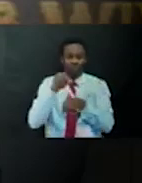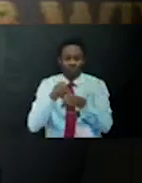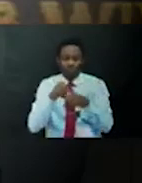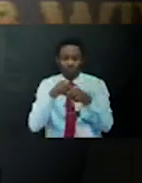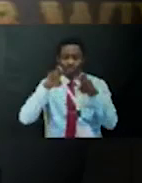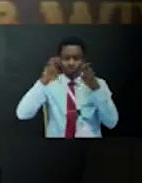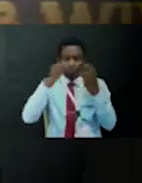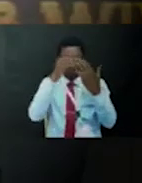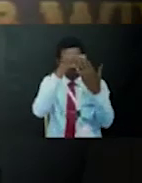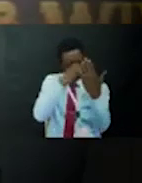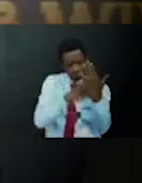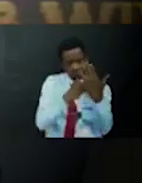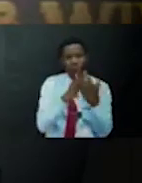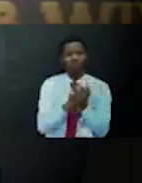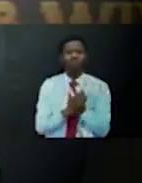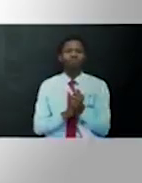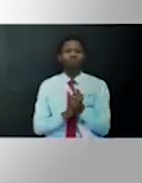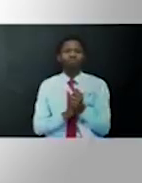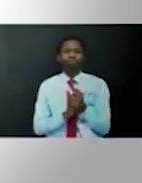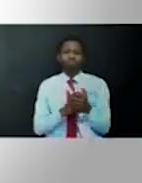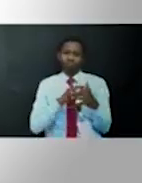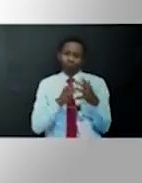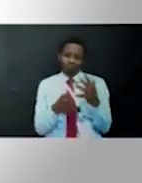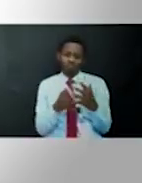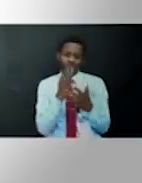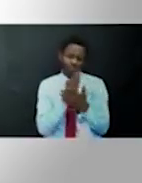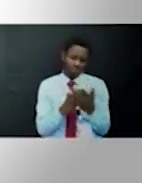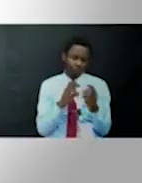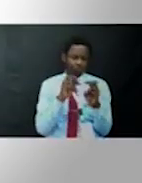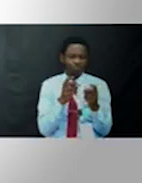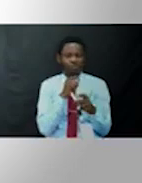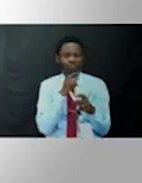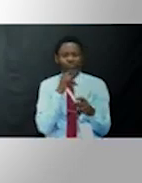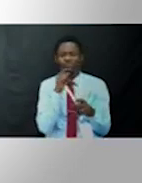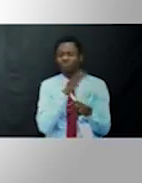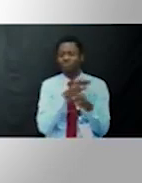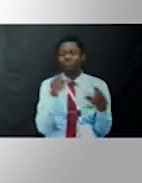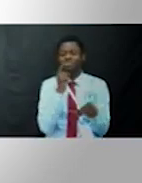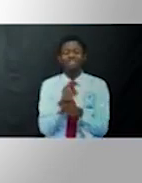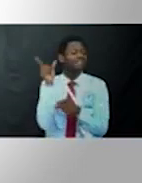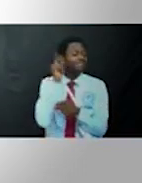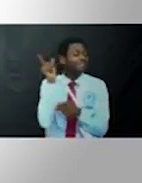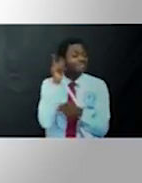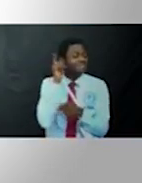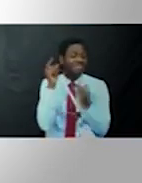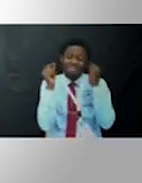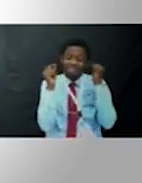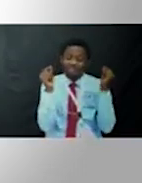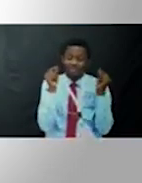are, we'll be treating some topics. Don't just listen to them, and then when you go